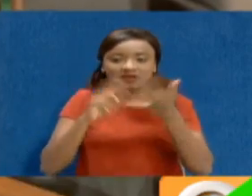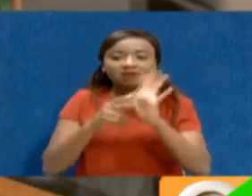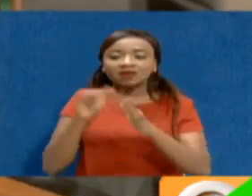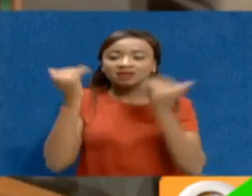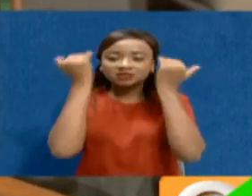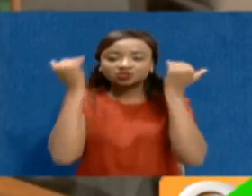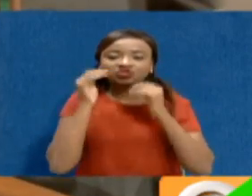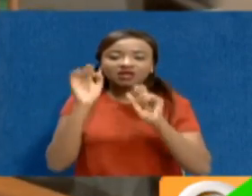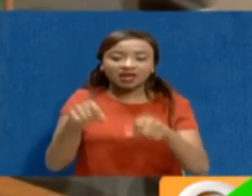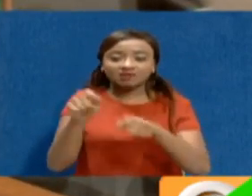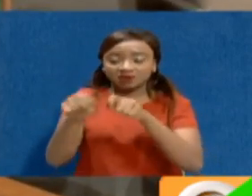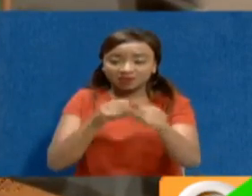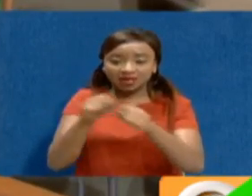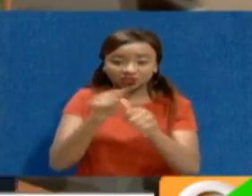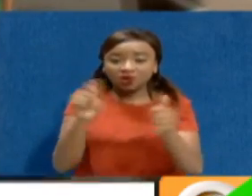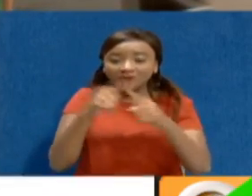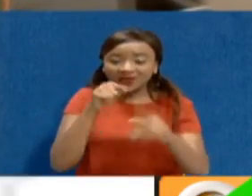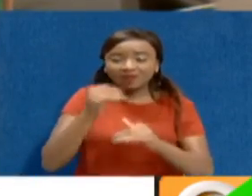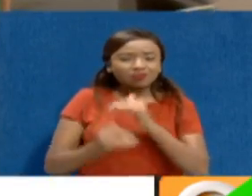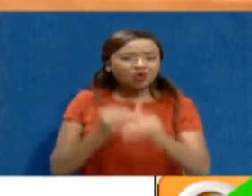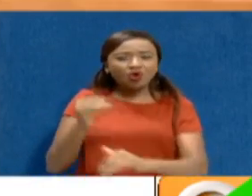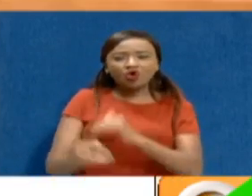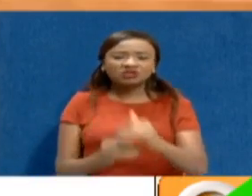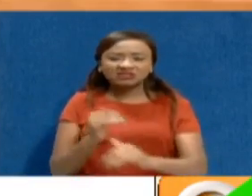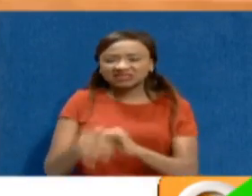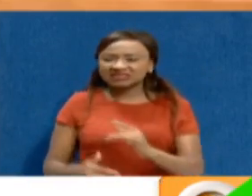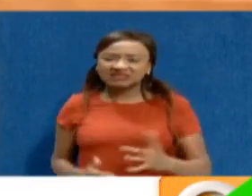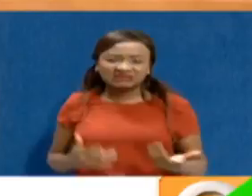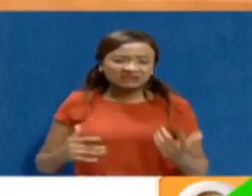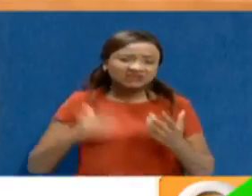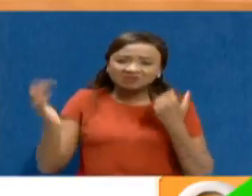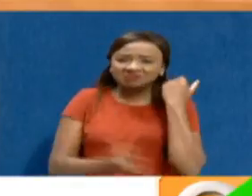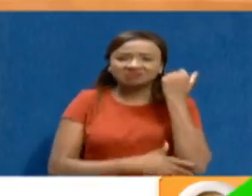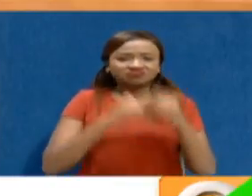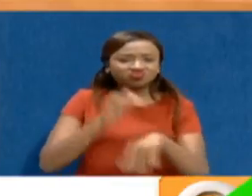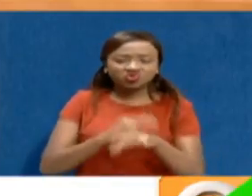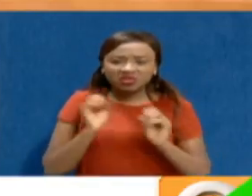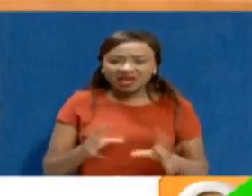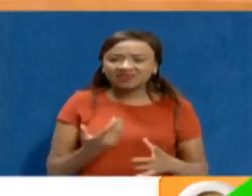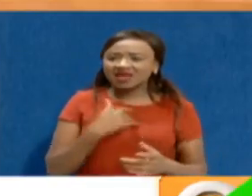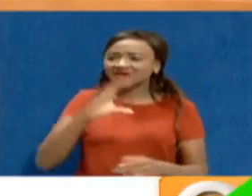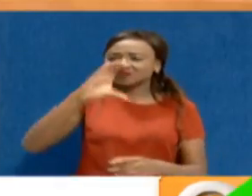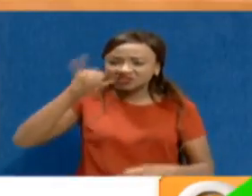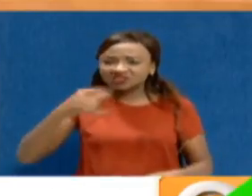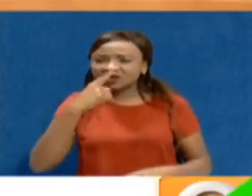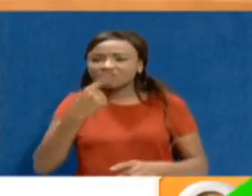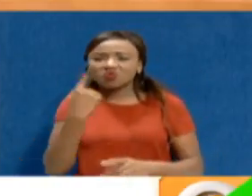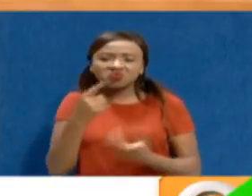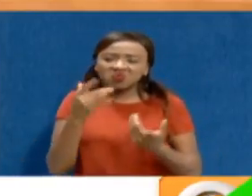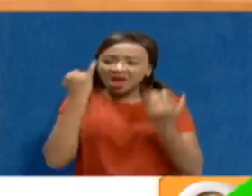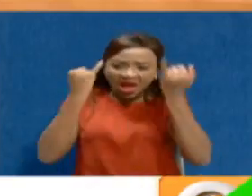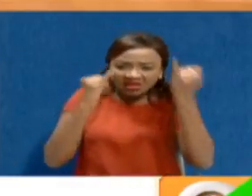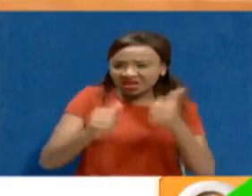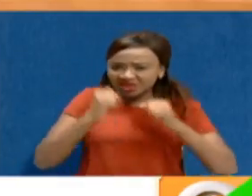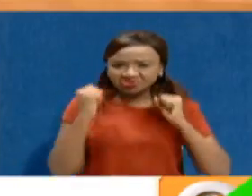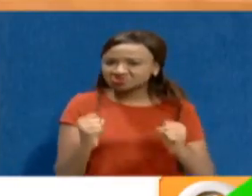managed properly. Mm-hmm. But when you bungle that process, when you have a very bad Supreme Court, when you have a Chief Justice that doesn't have great